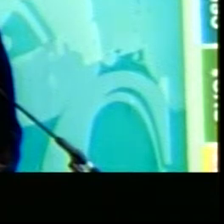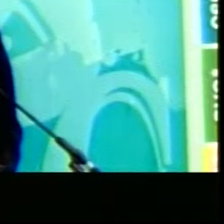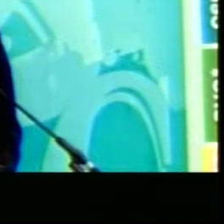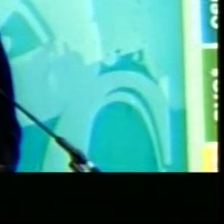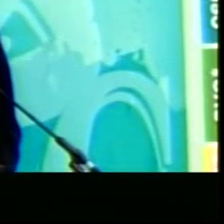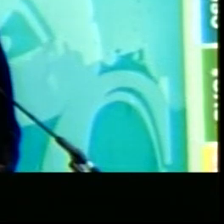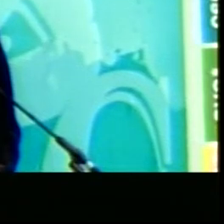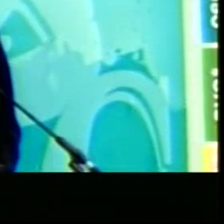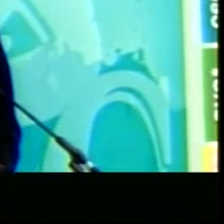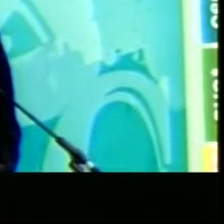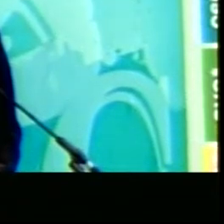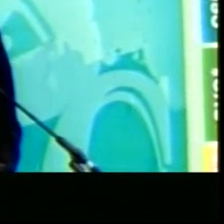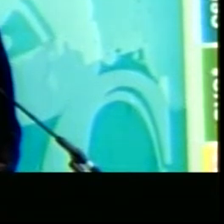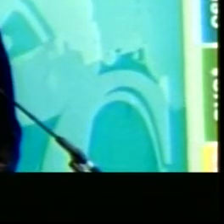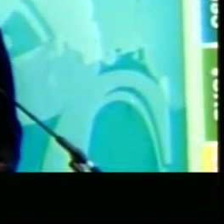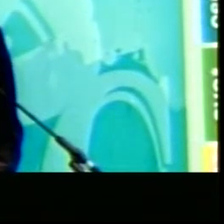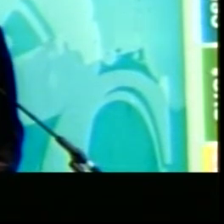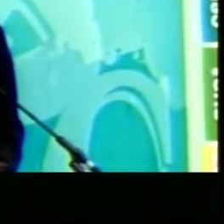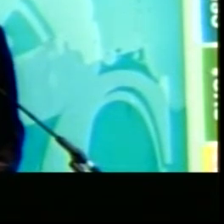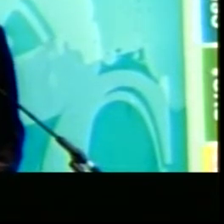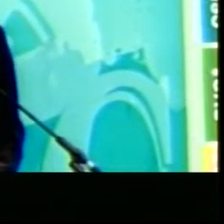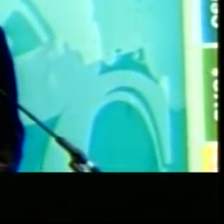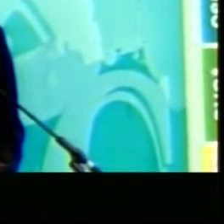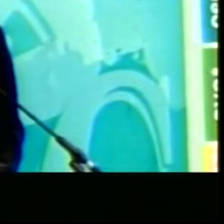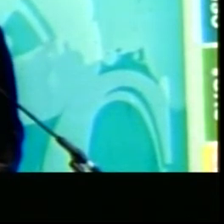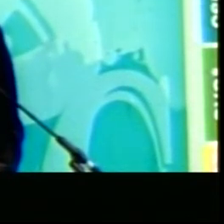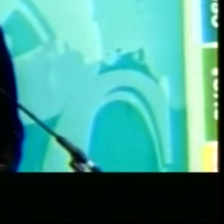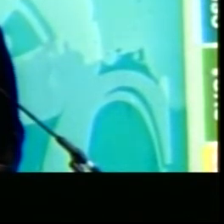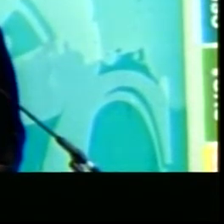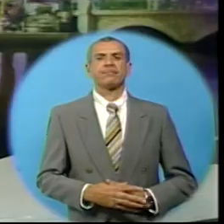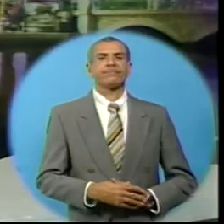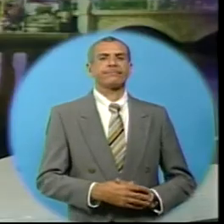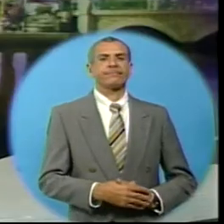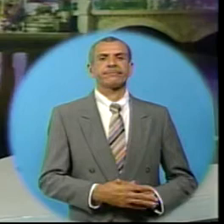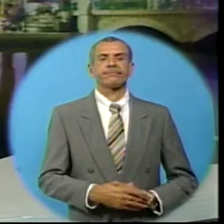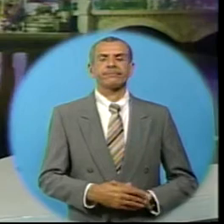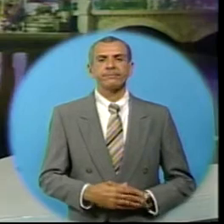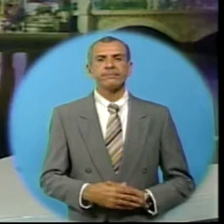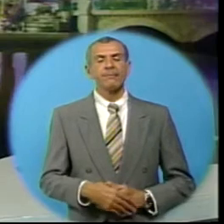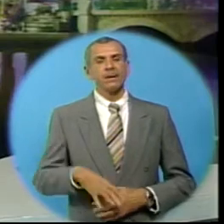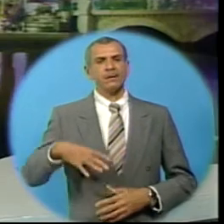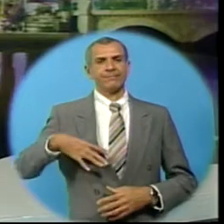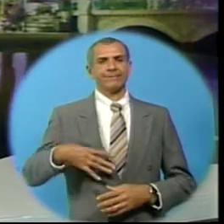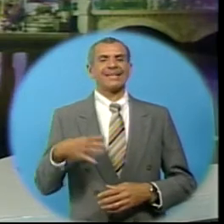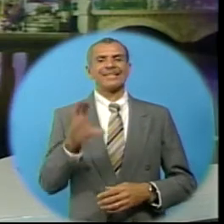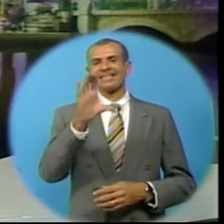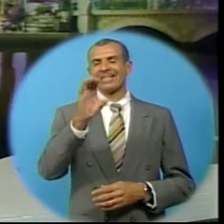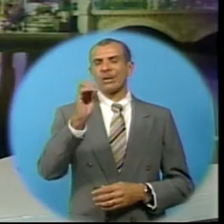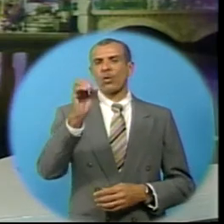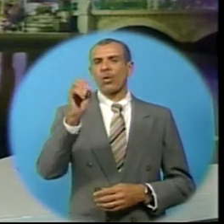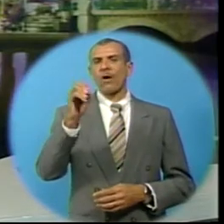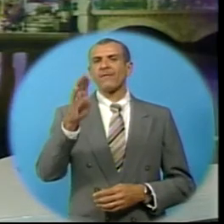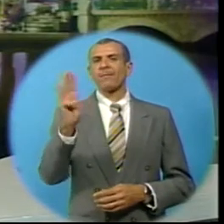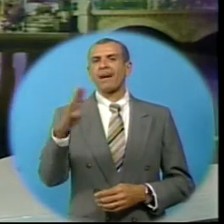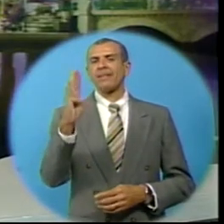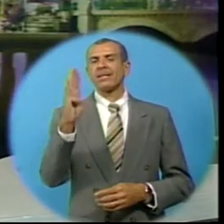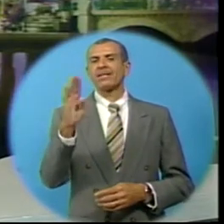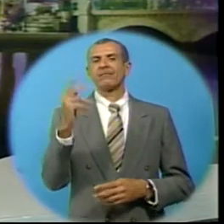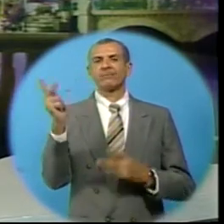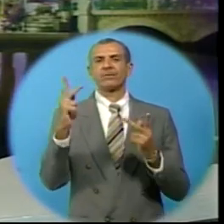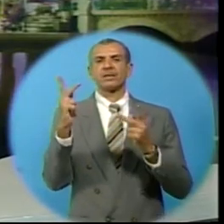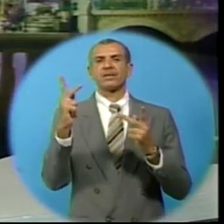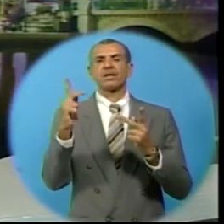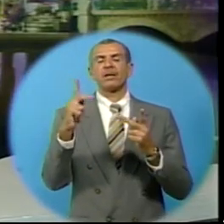curriculum development, assessment, and data analysis. The Chief Executive Officer of the Barbados Tourism